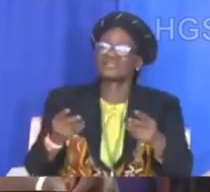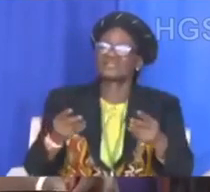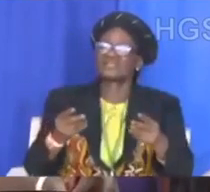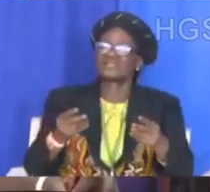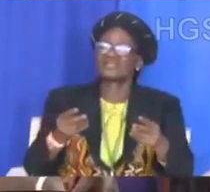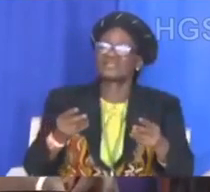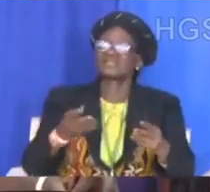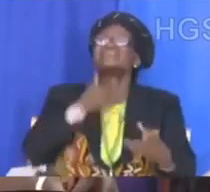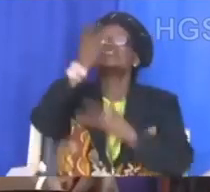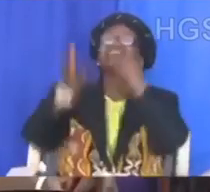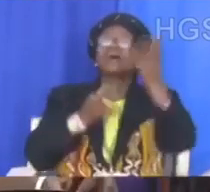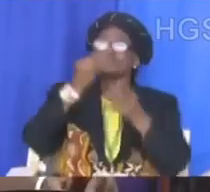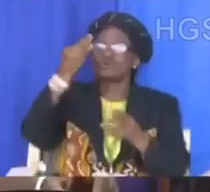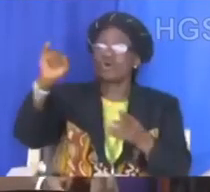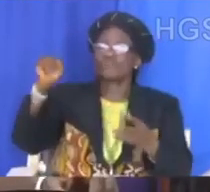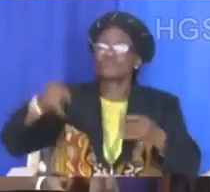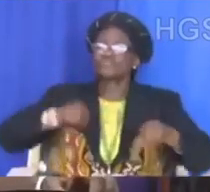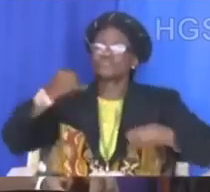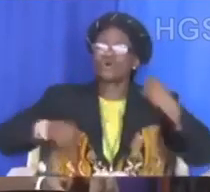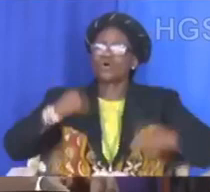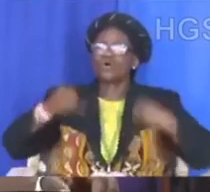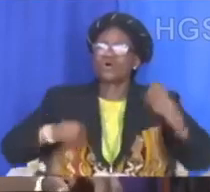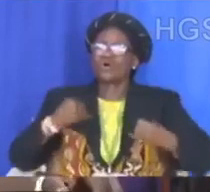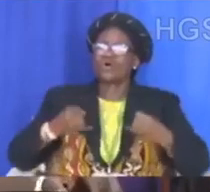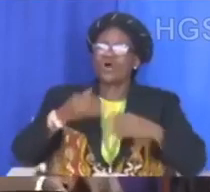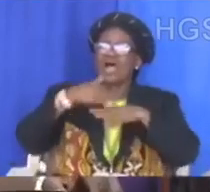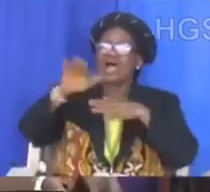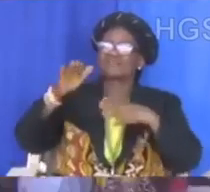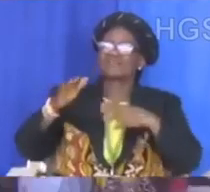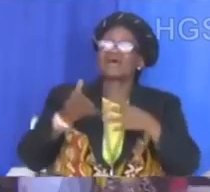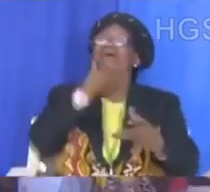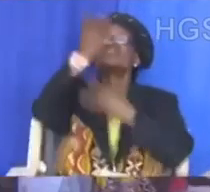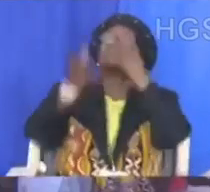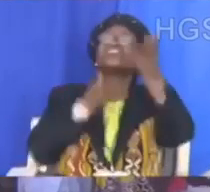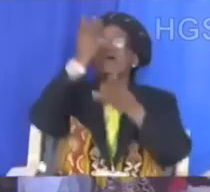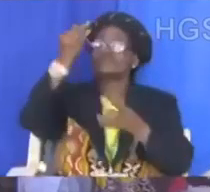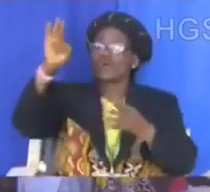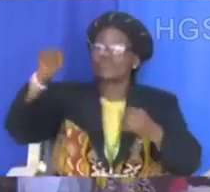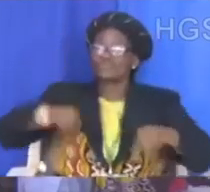shouts of joy after shouts of joy.